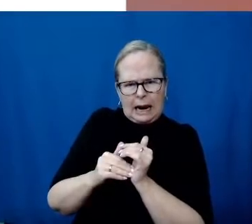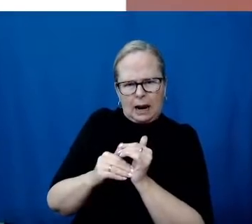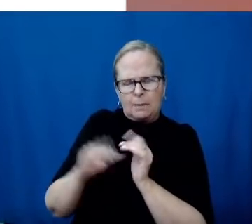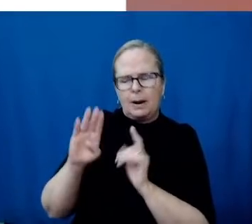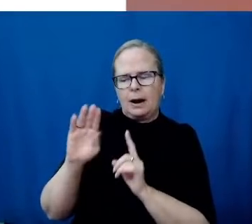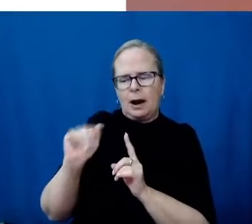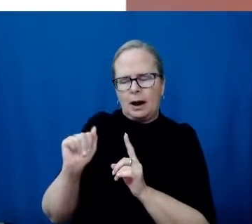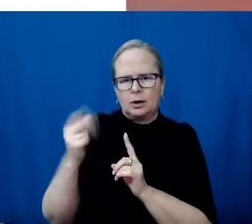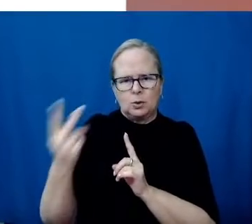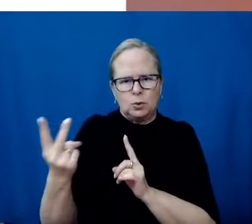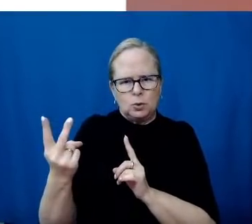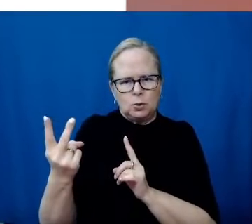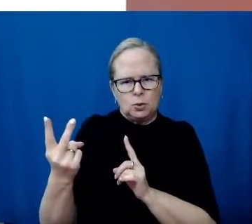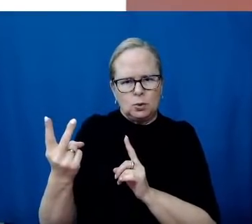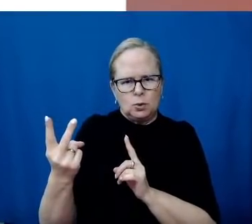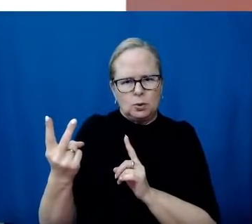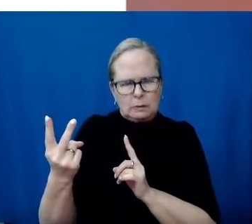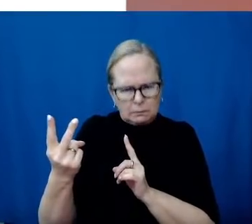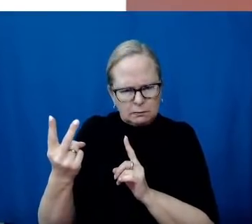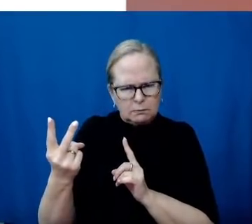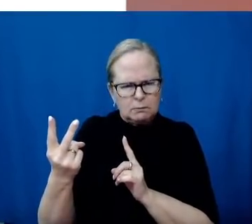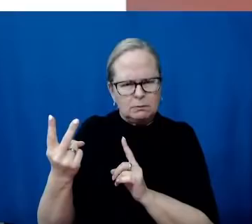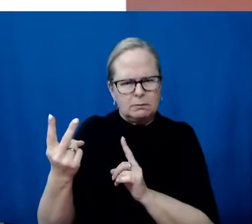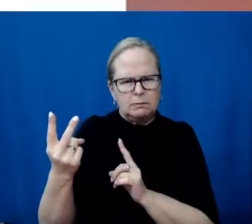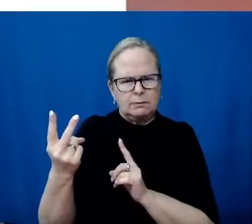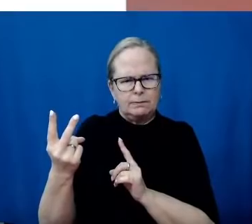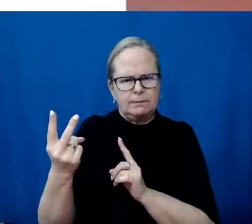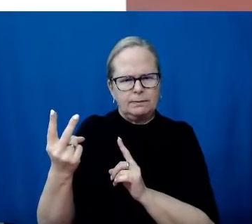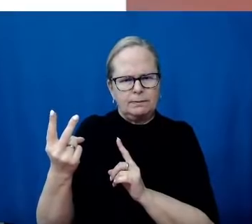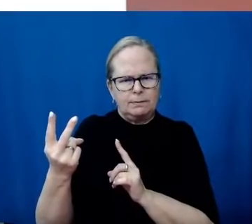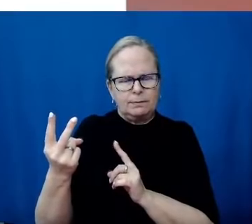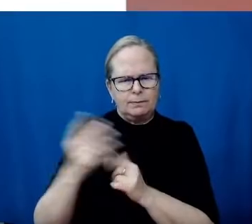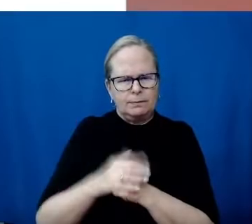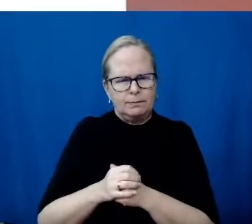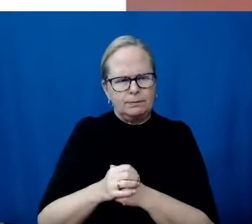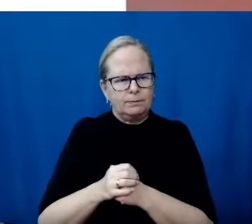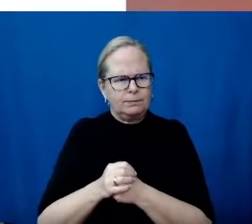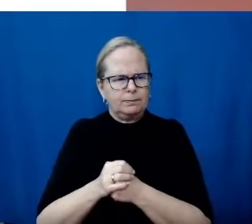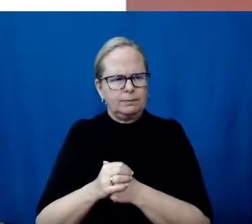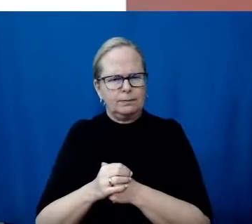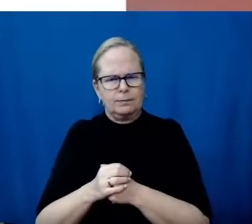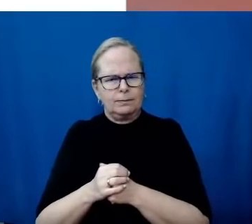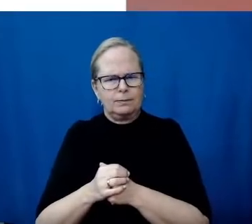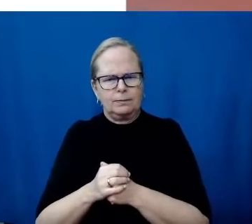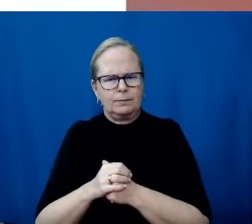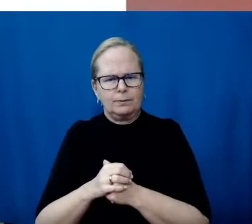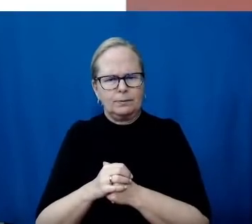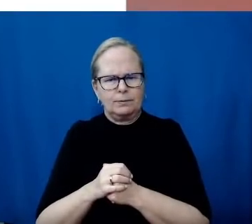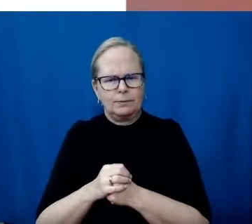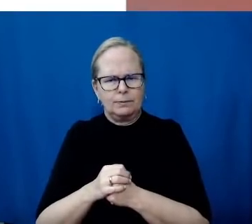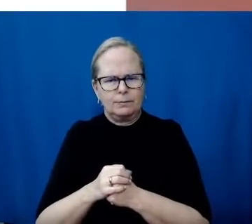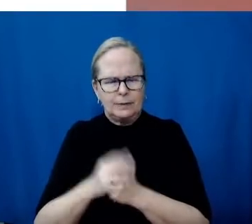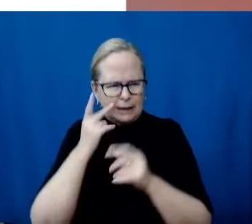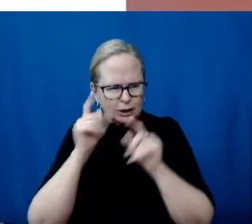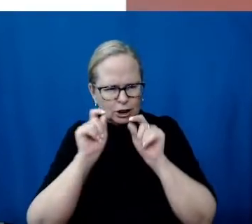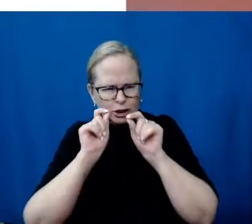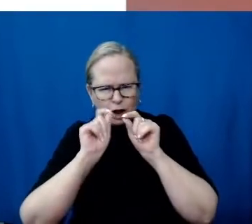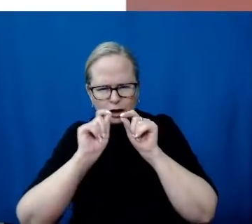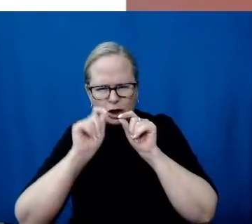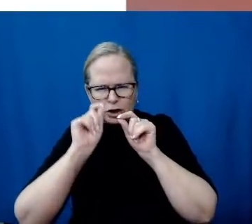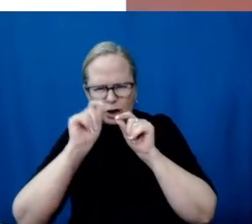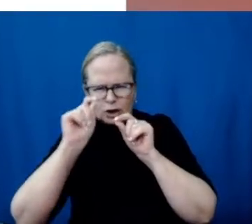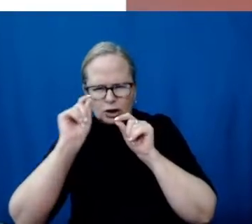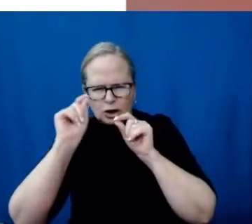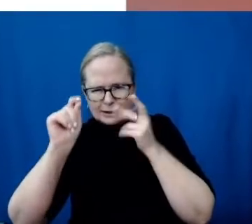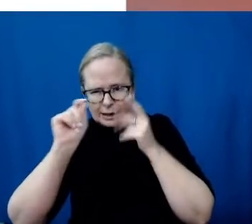reinfected with BA2 Omicron. So anytime some of those dots on the graph